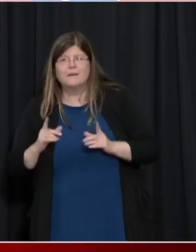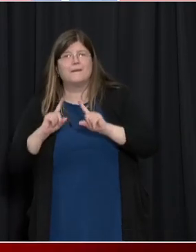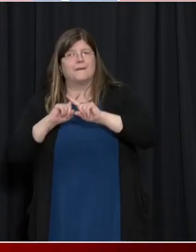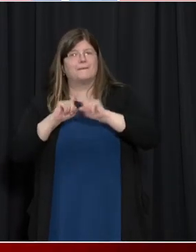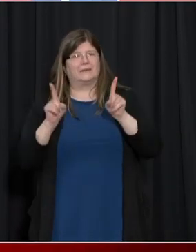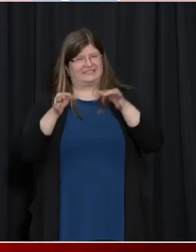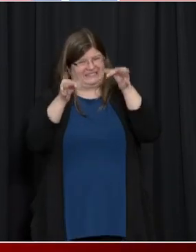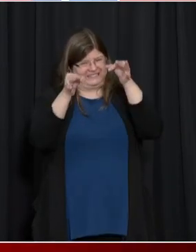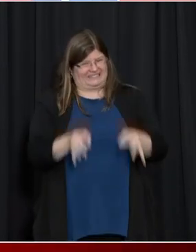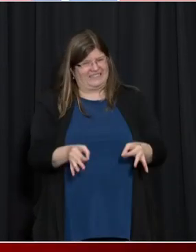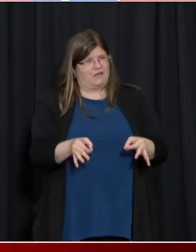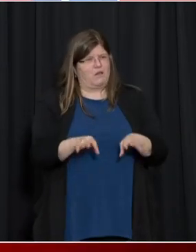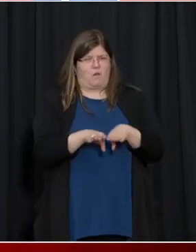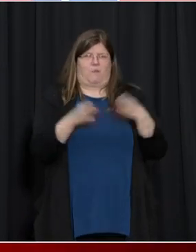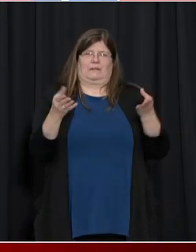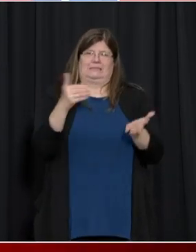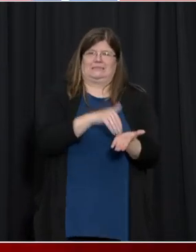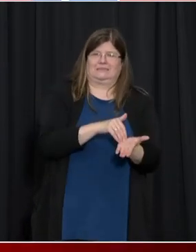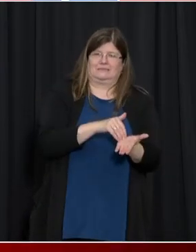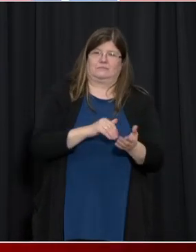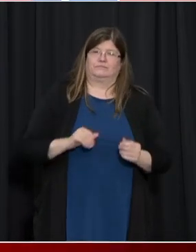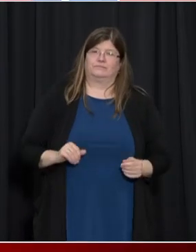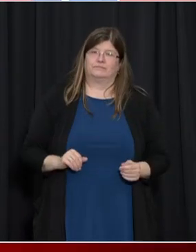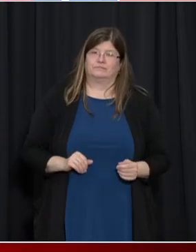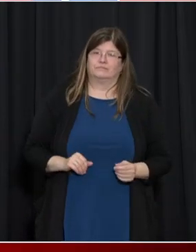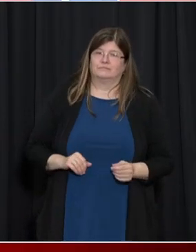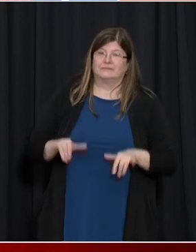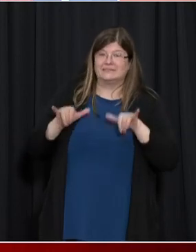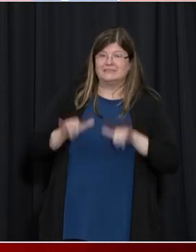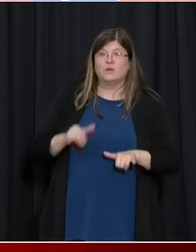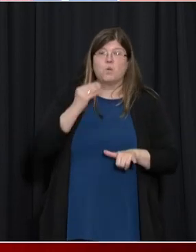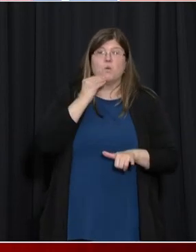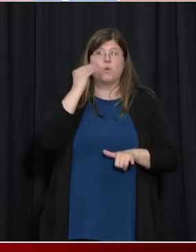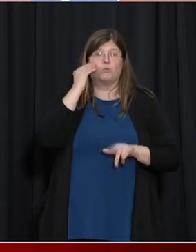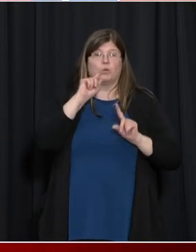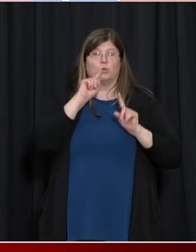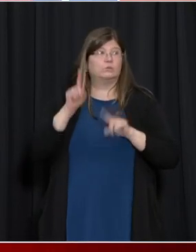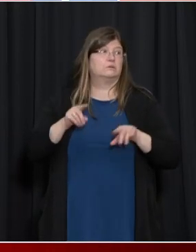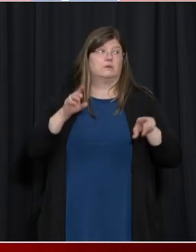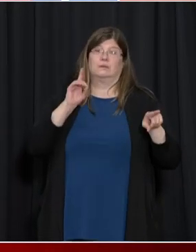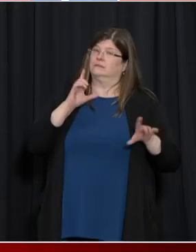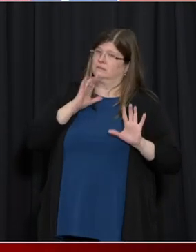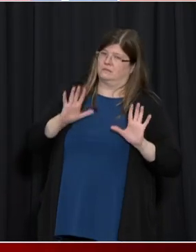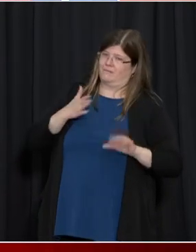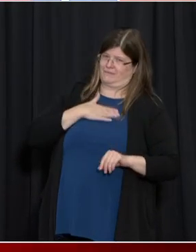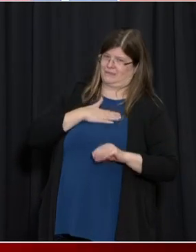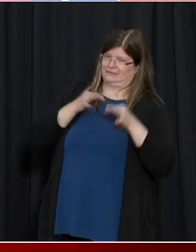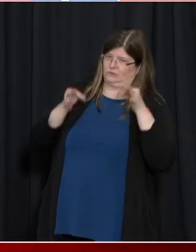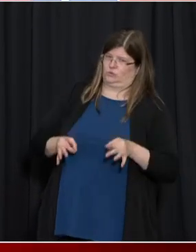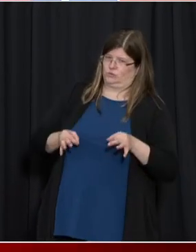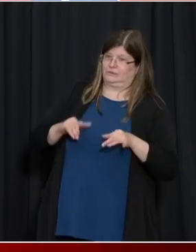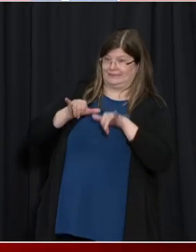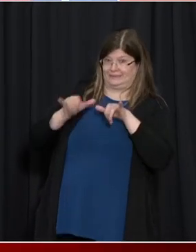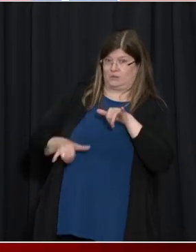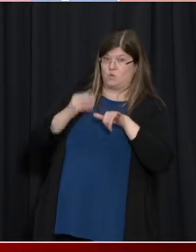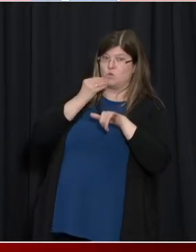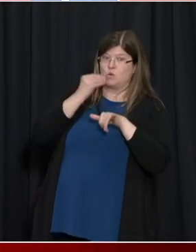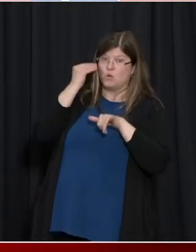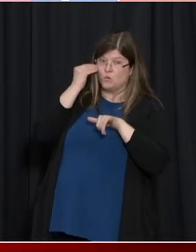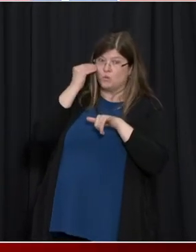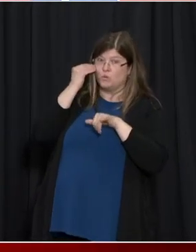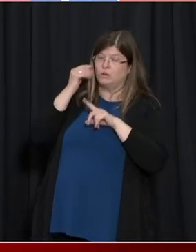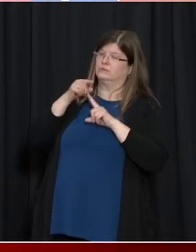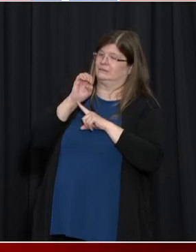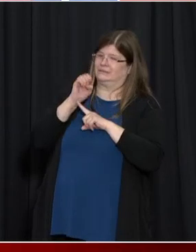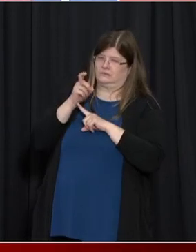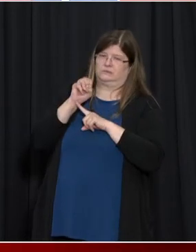Well, the stay-at-home order, as you know, is an executive order, and so it is lifted by executive